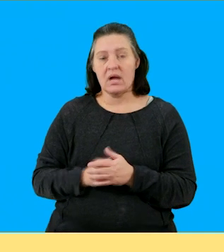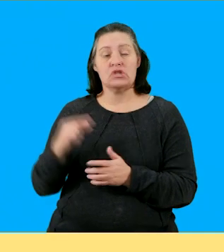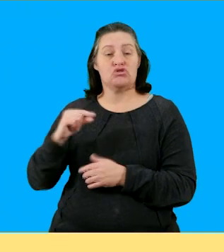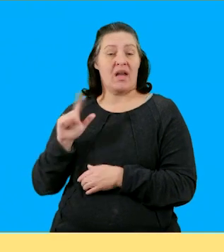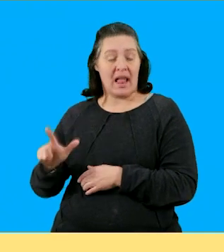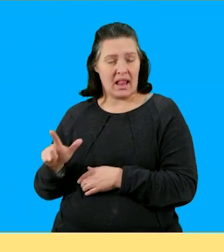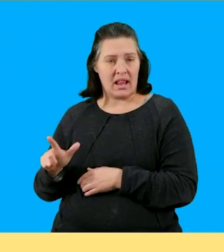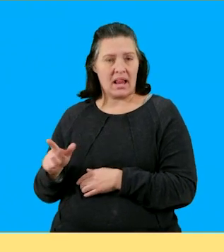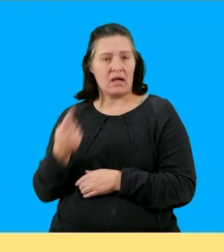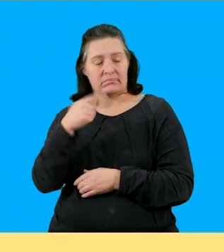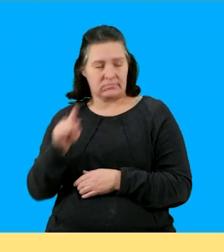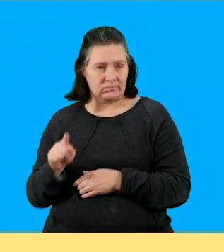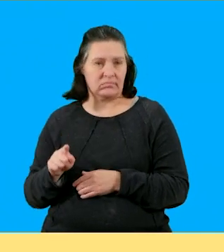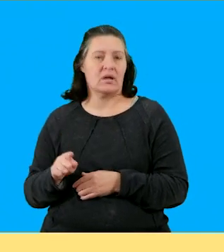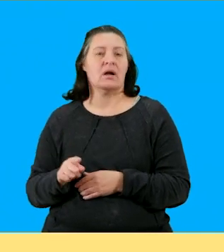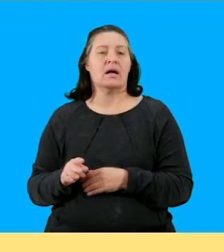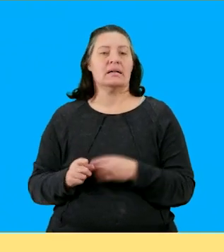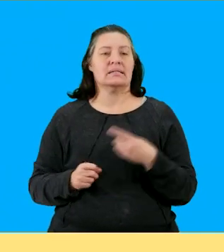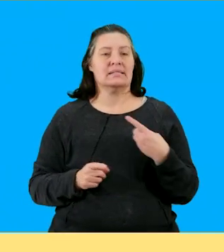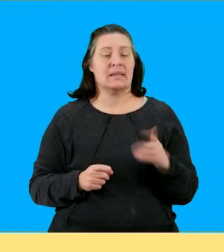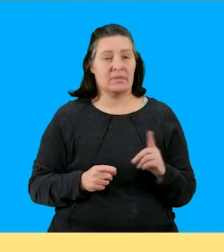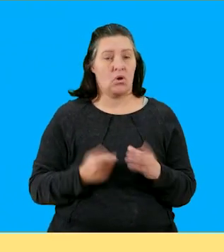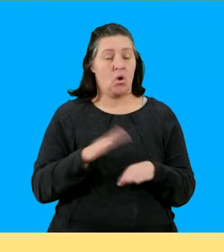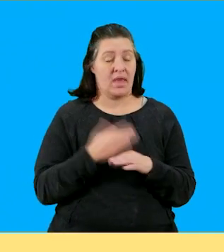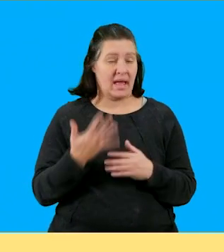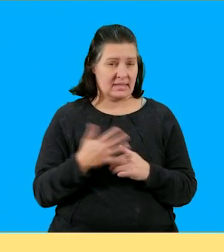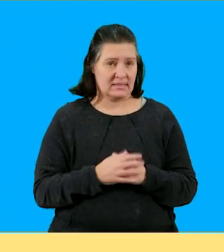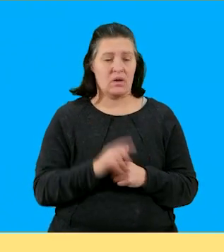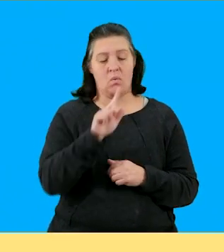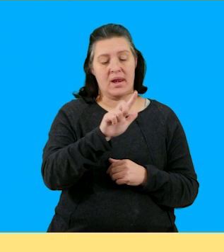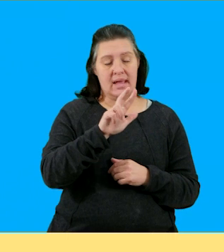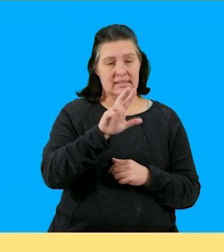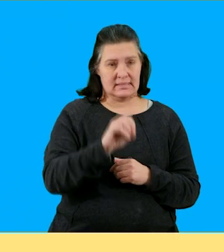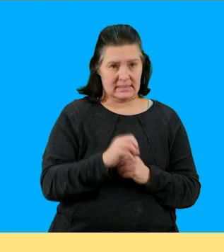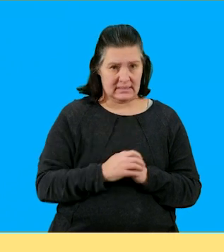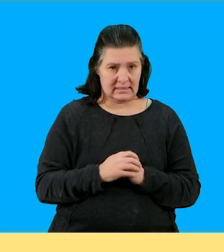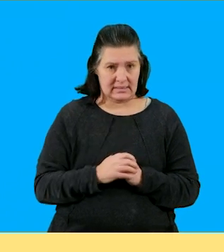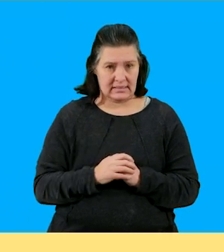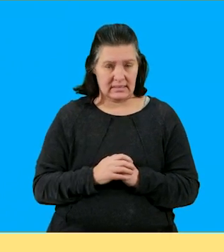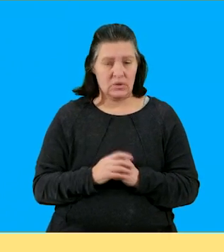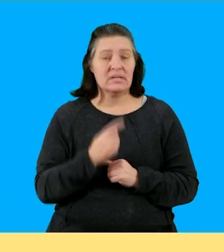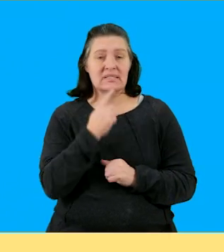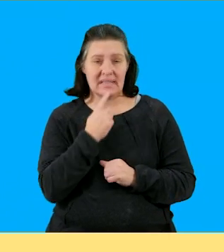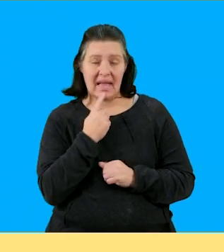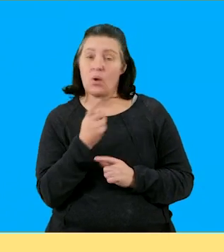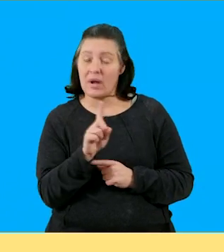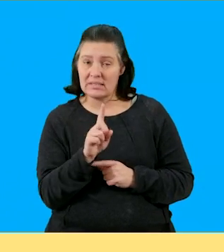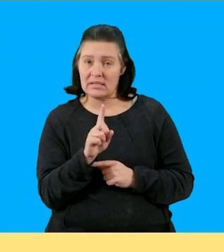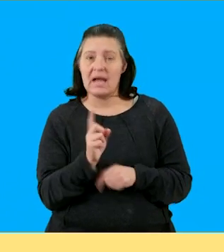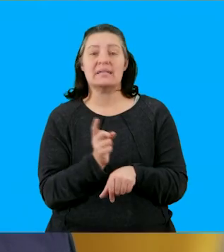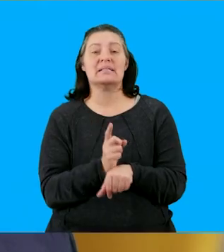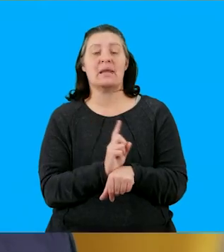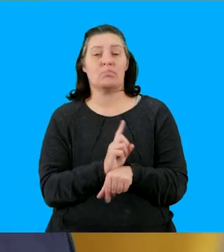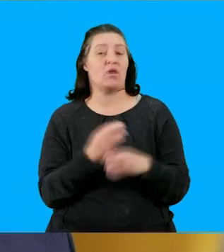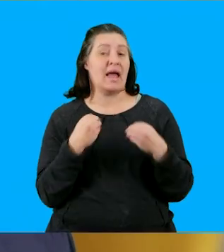general journal, we therefore come and debit consumable stores on hand, 180. Remember, we said it will be regarded